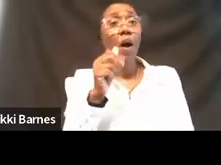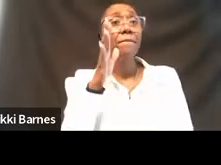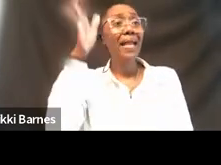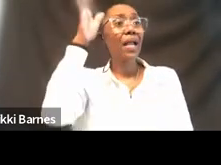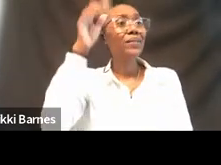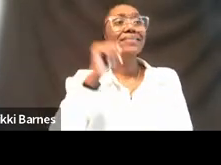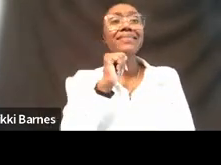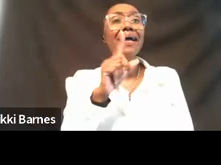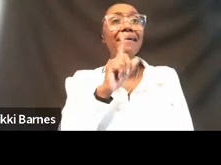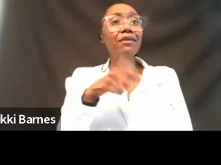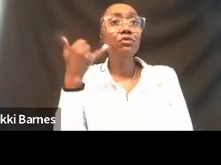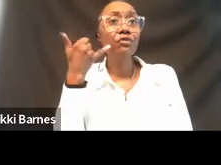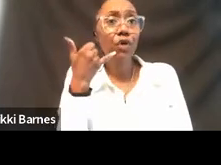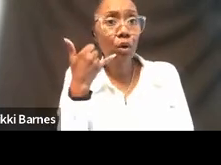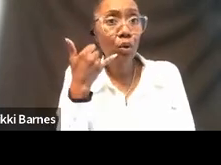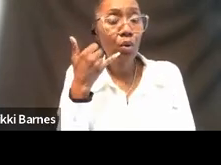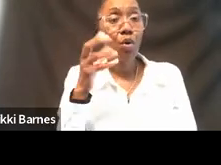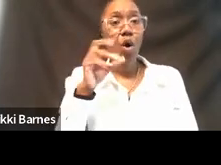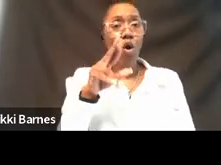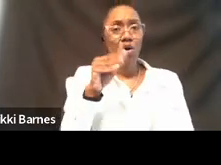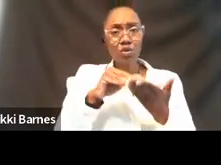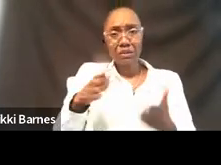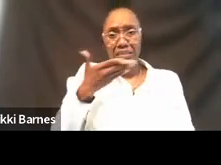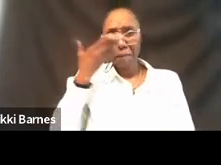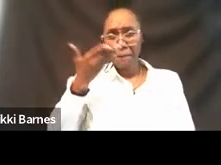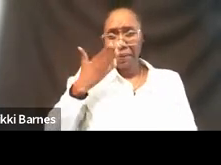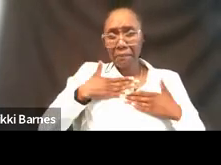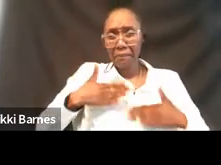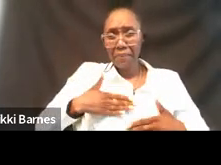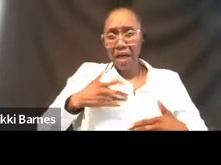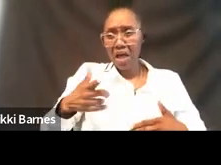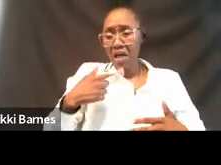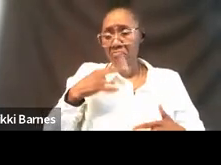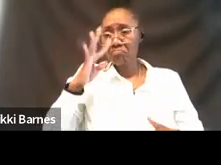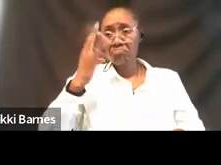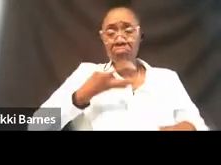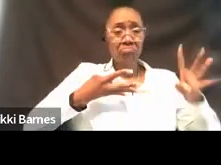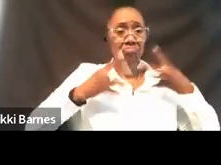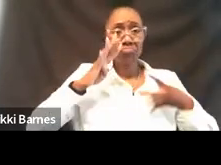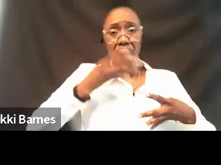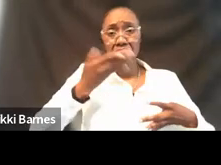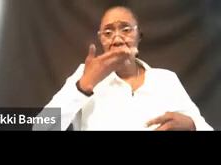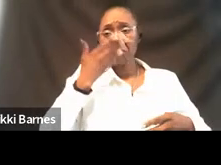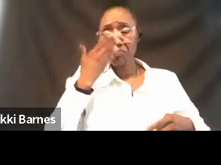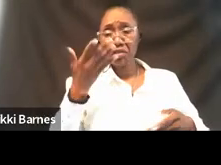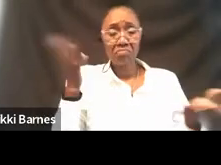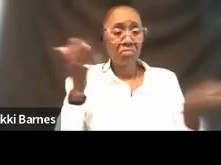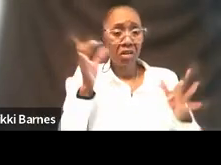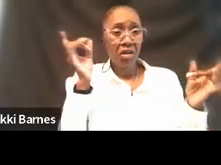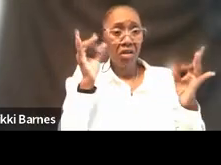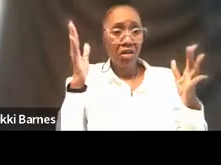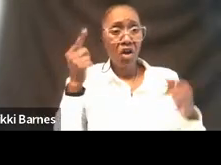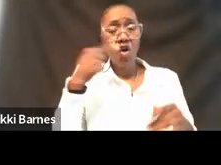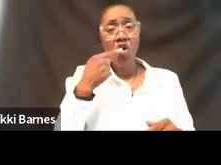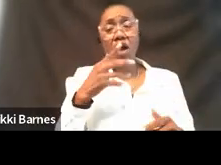full, or a student that smells bad and seems to be unconcerned or completely unaware, or a student that frequently complains of a headache or a stomach